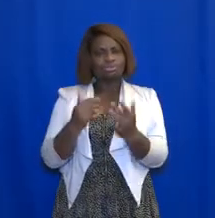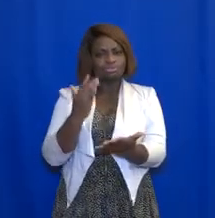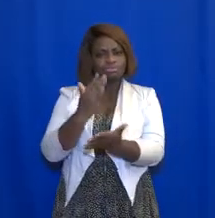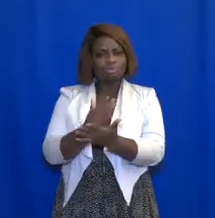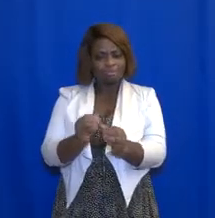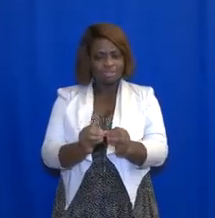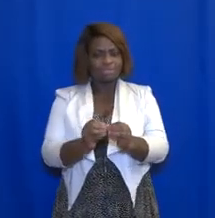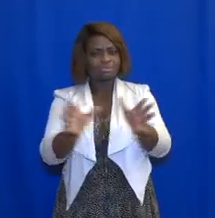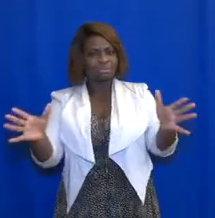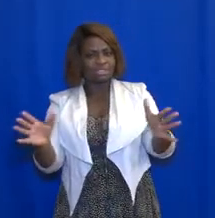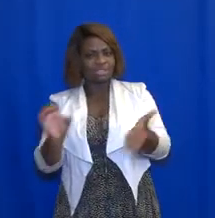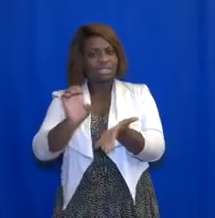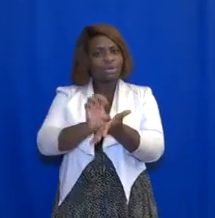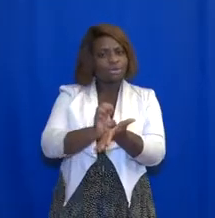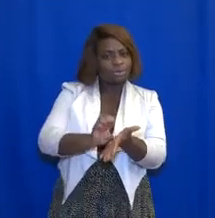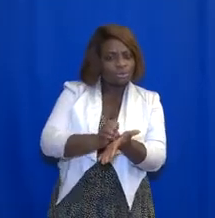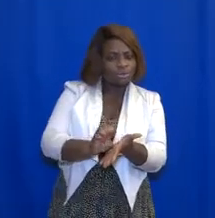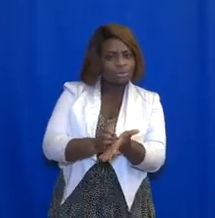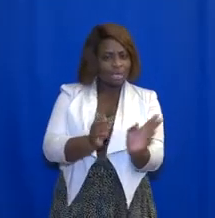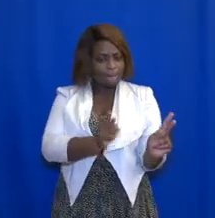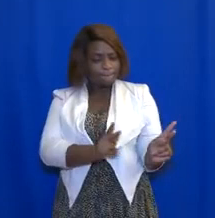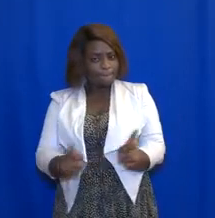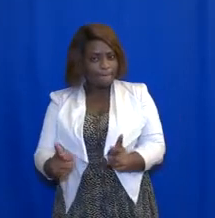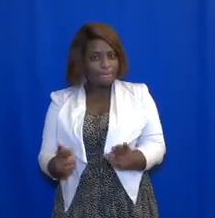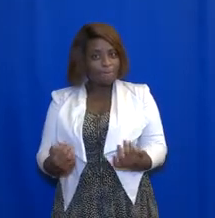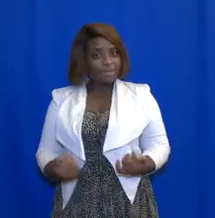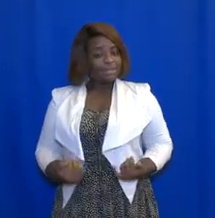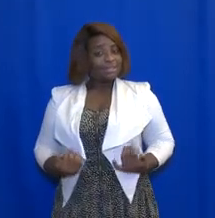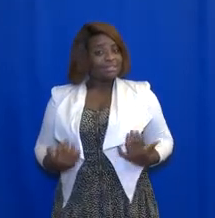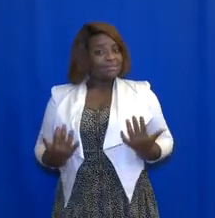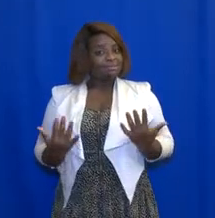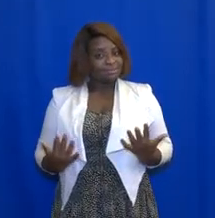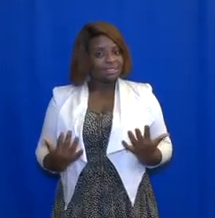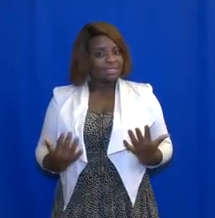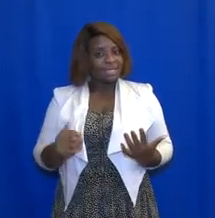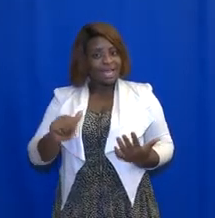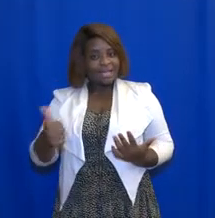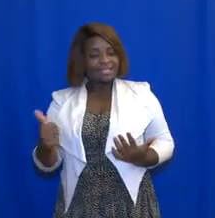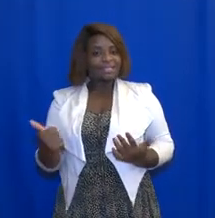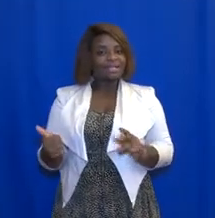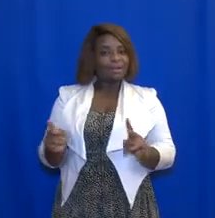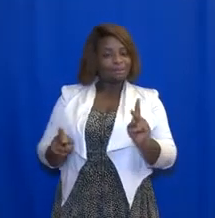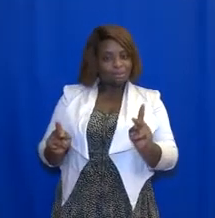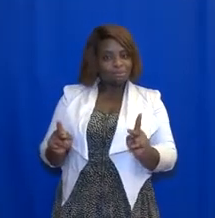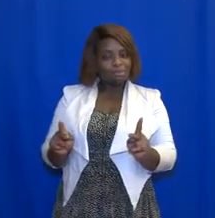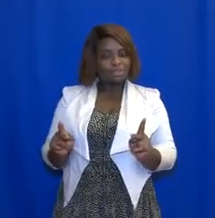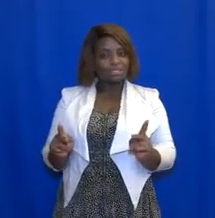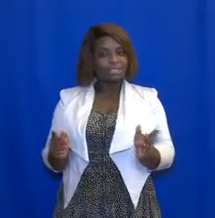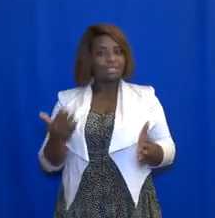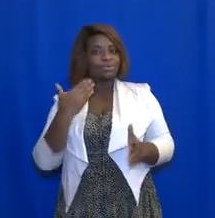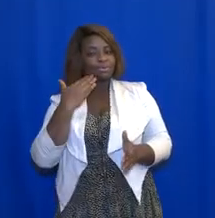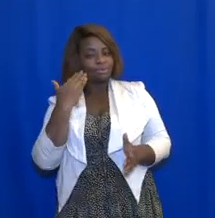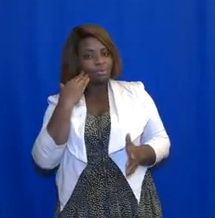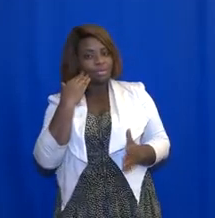virus on social and economic life, and inspire the expansion of our domestic capability and deepen